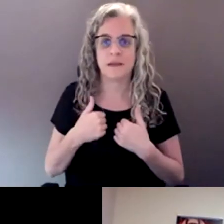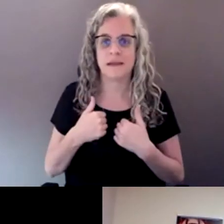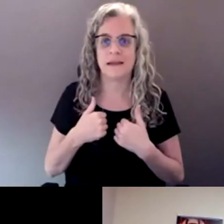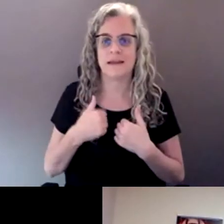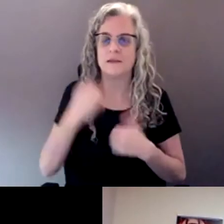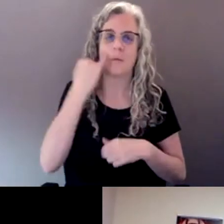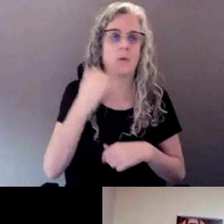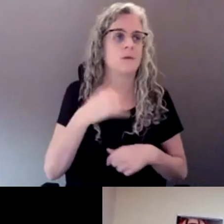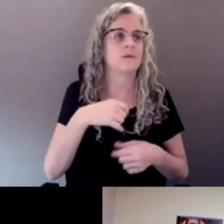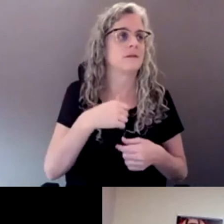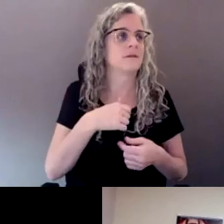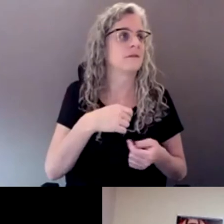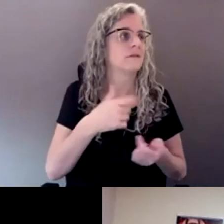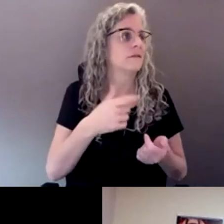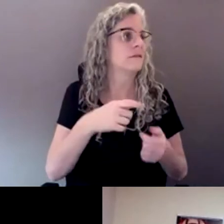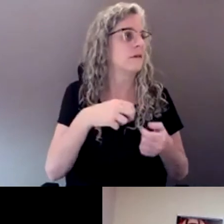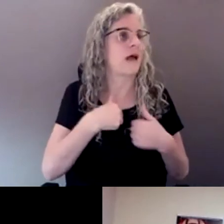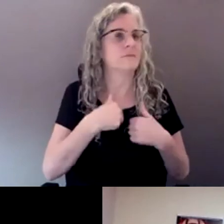Presbyterian inhabitant of